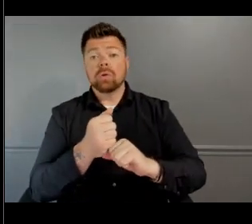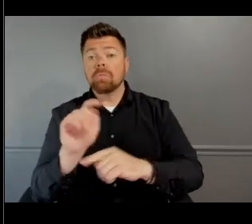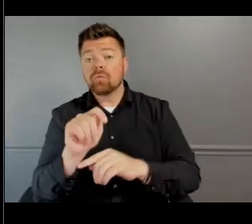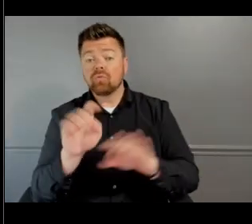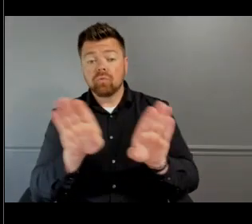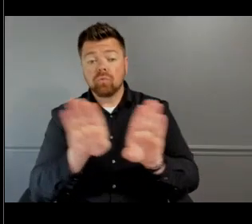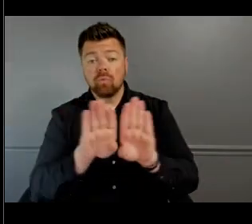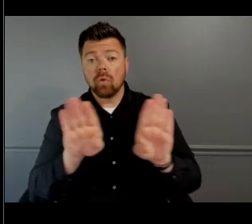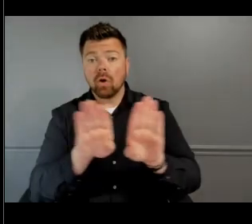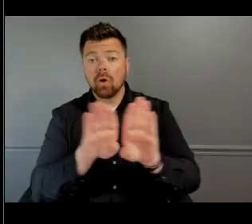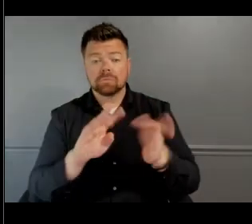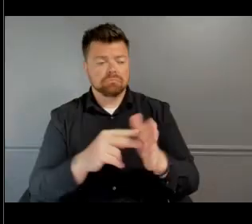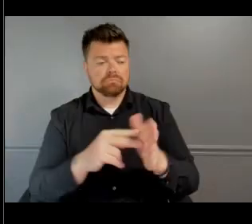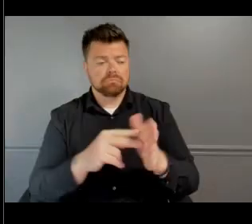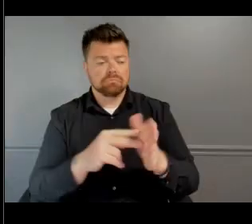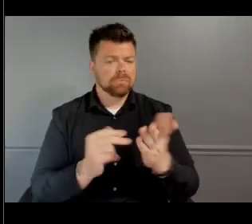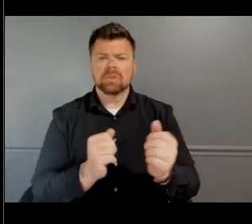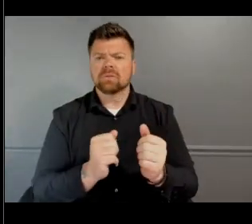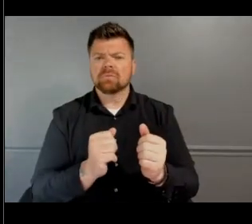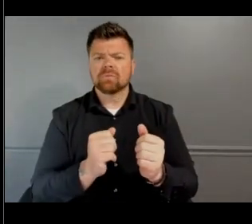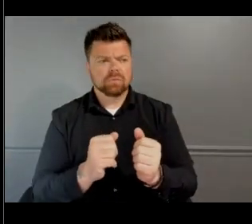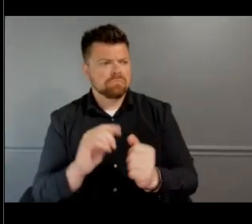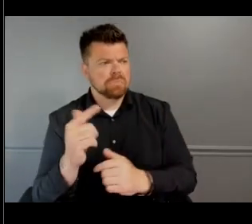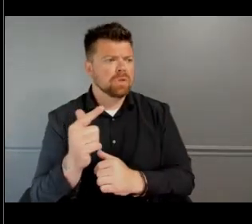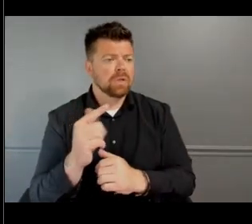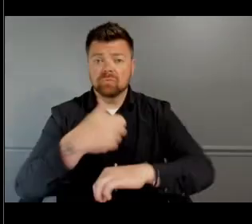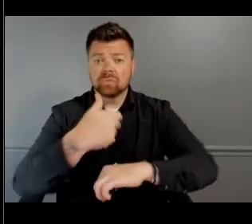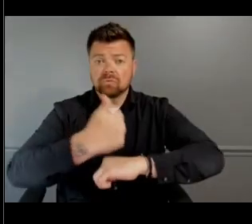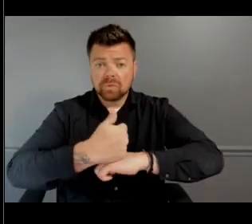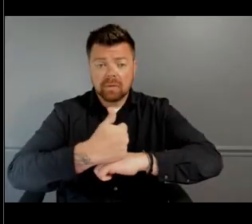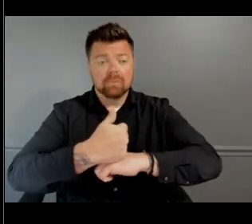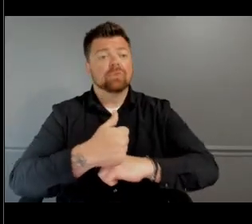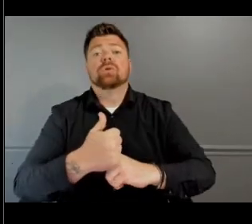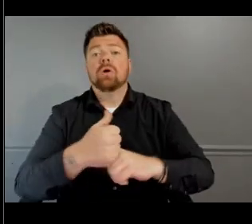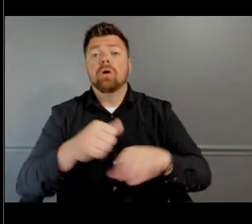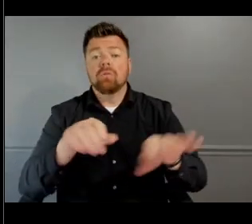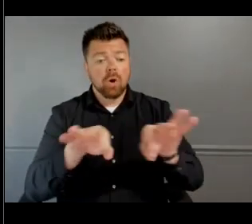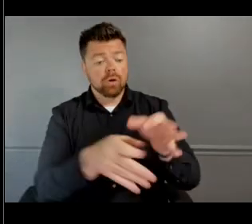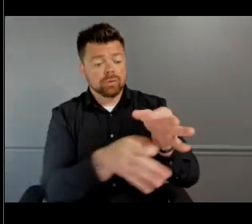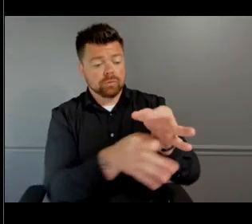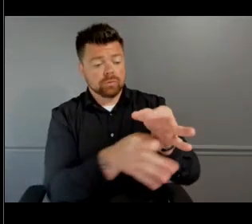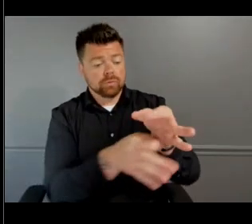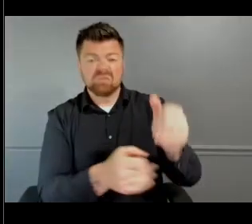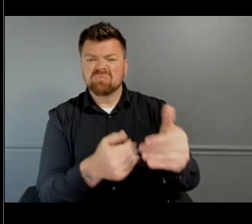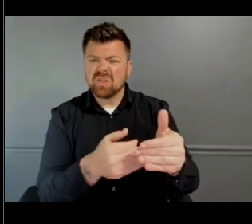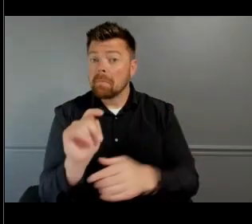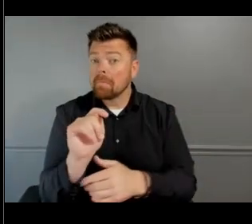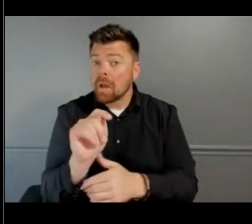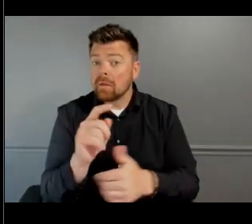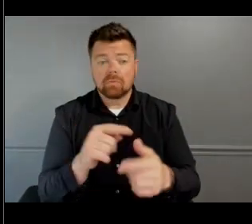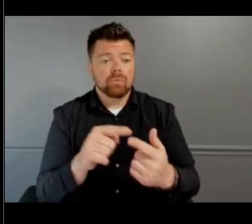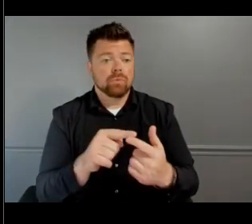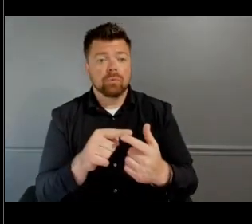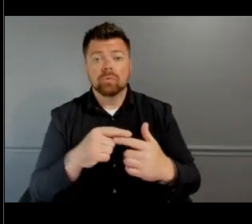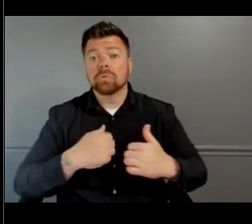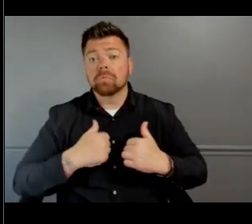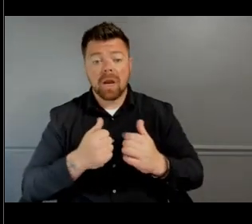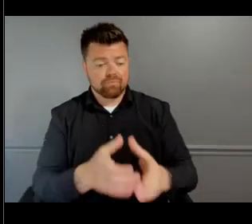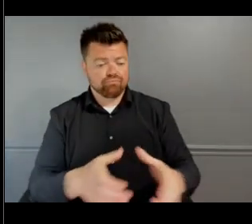allow for the future installation of grab bars around toilets, bathtubs, and